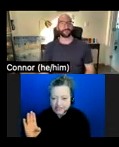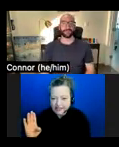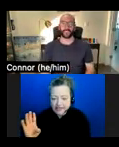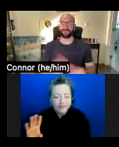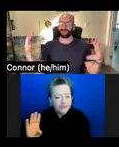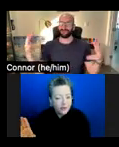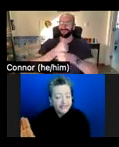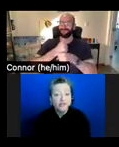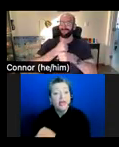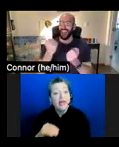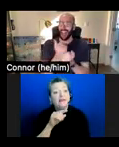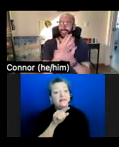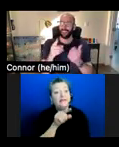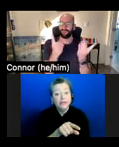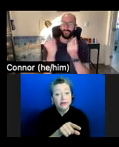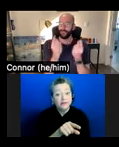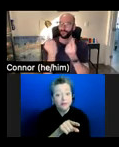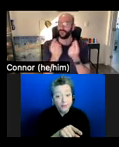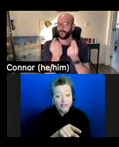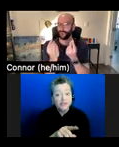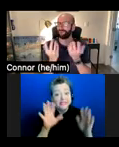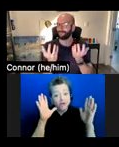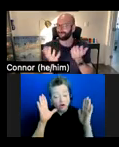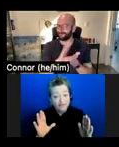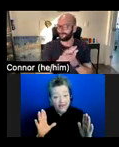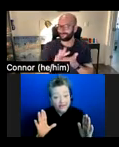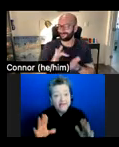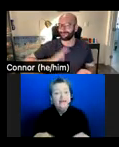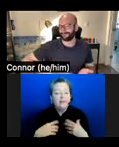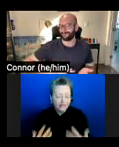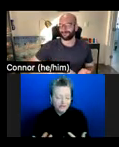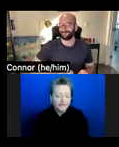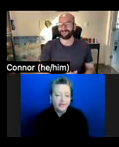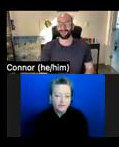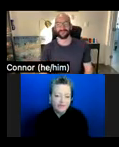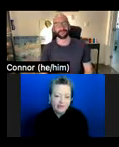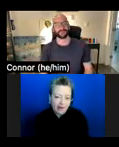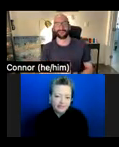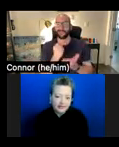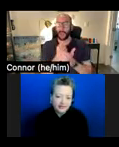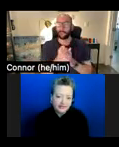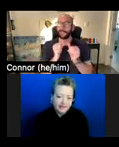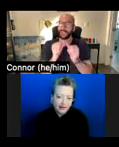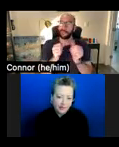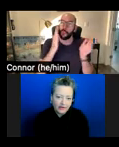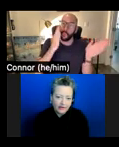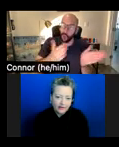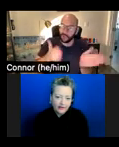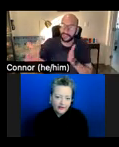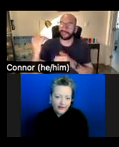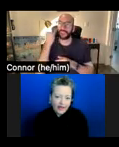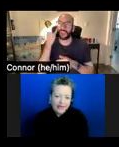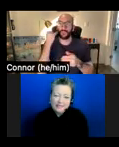your attention at the time. You didn't notice it. And here under threads, you can see all of that and make sure that you keep up to that